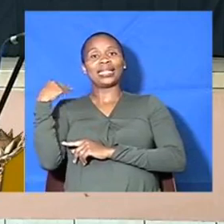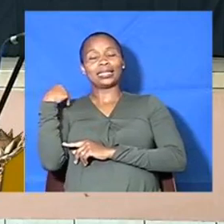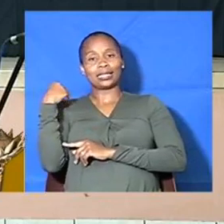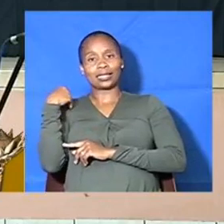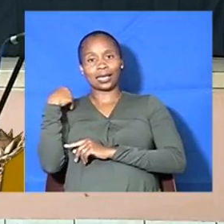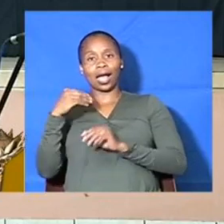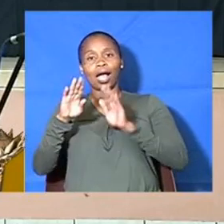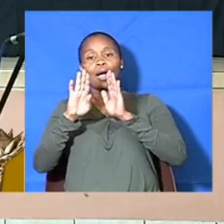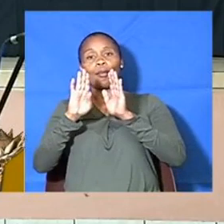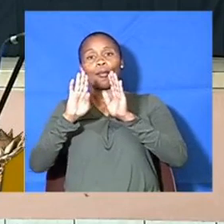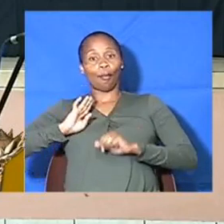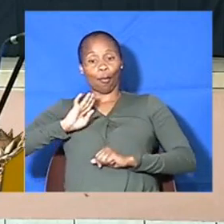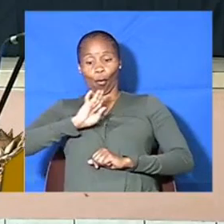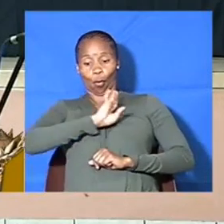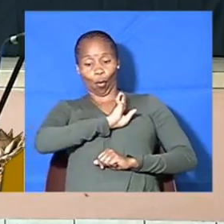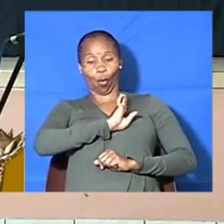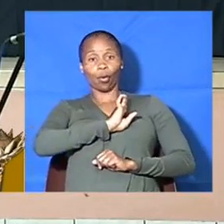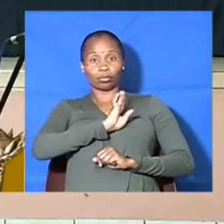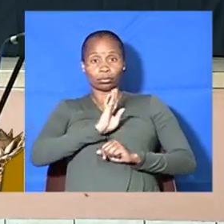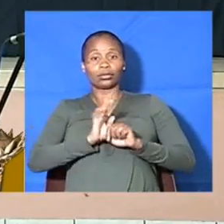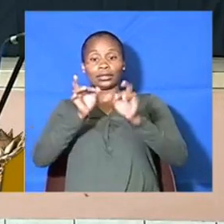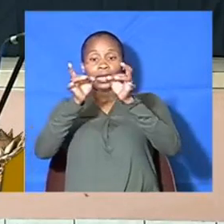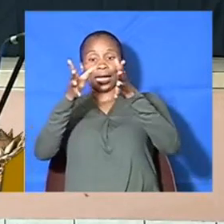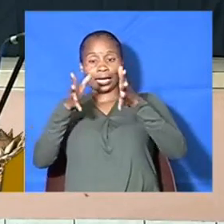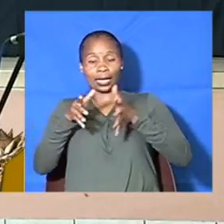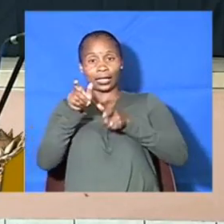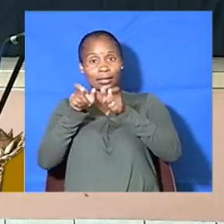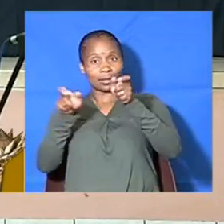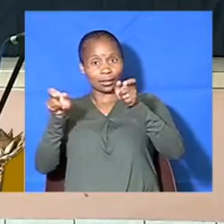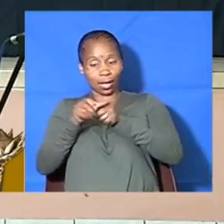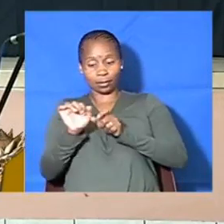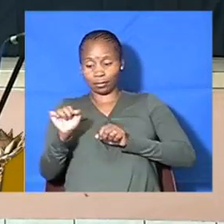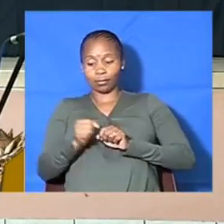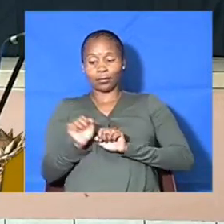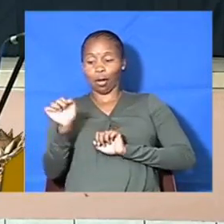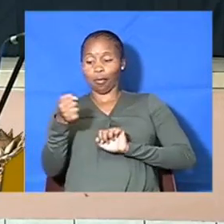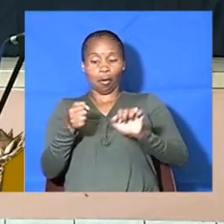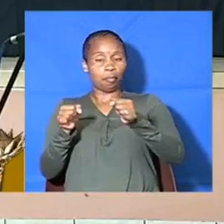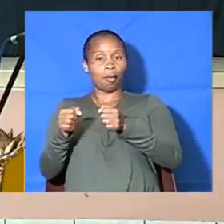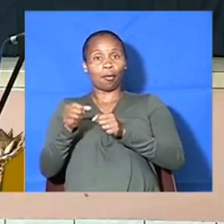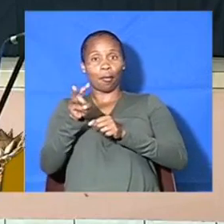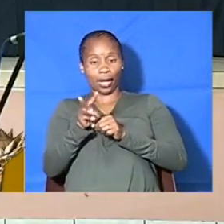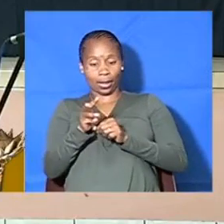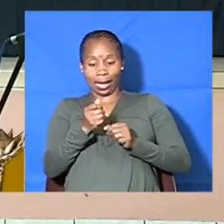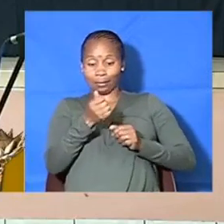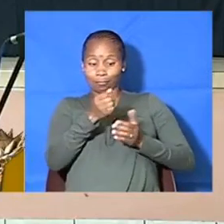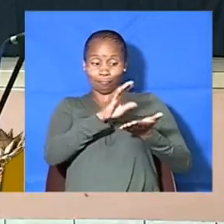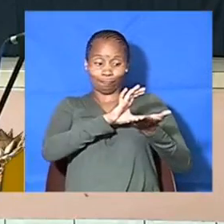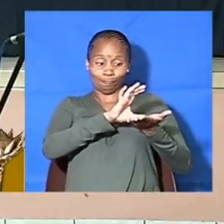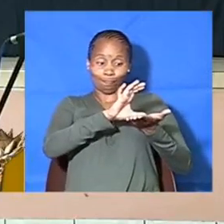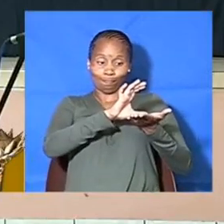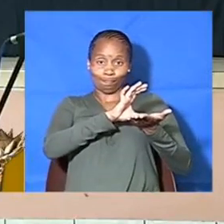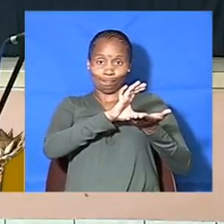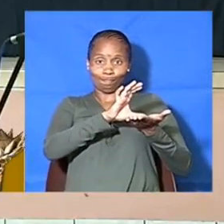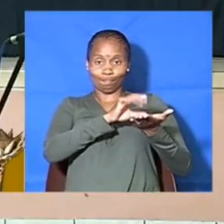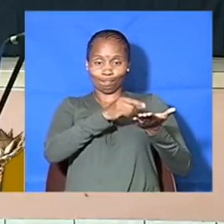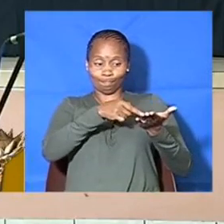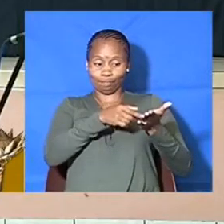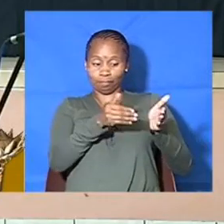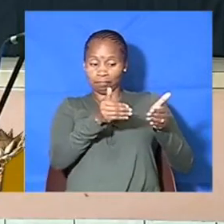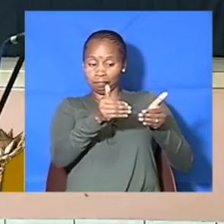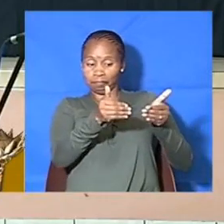ba baswa le bona ba registeriwe ba ngwadiswe gore go kgone go tsebega gore seroto se lebane le setšhaba se se